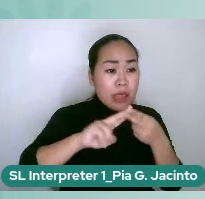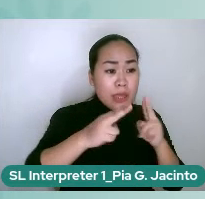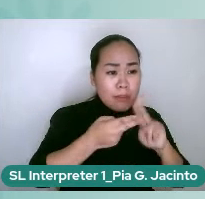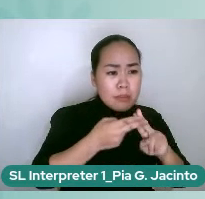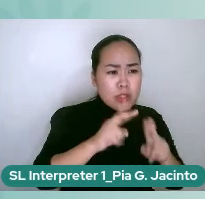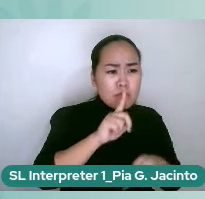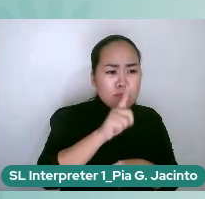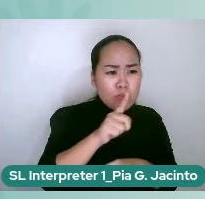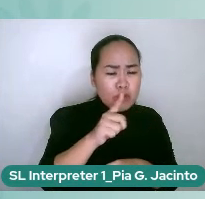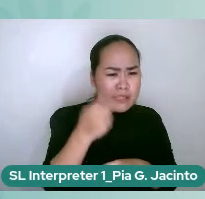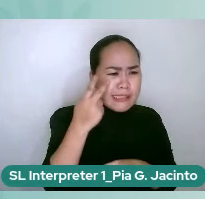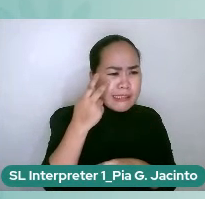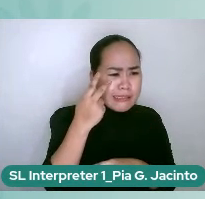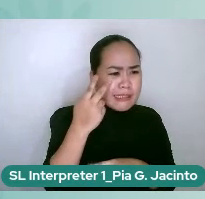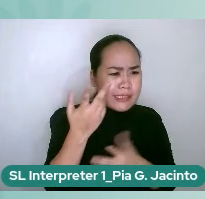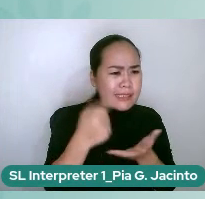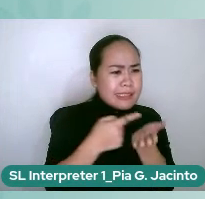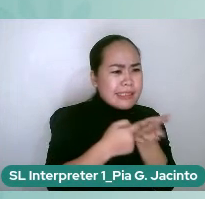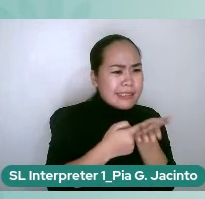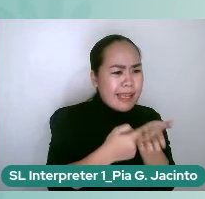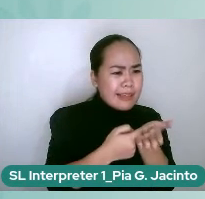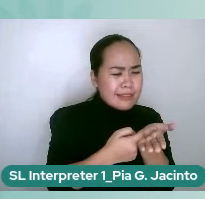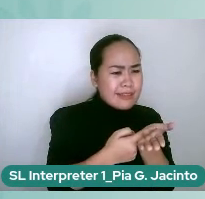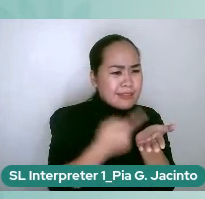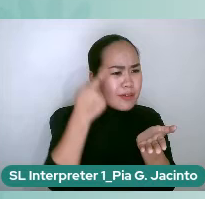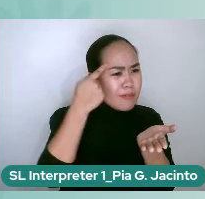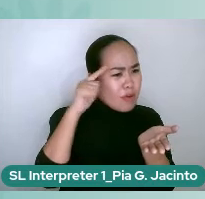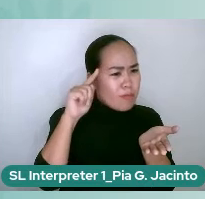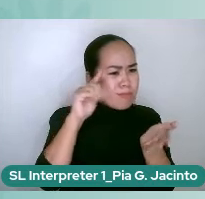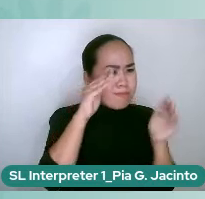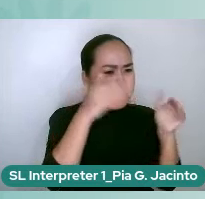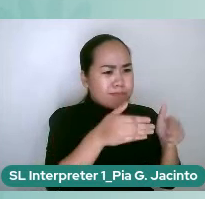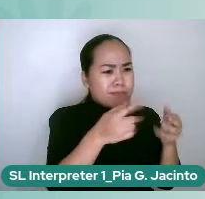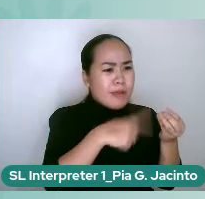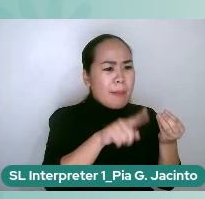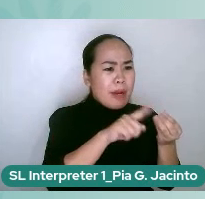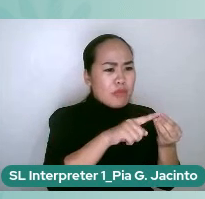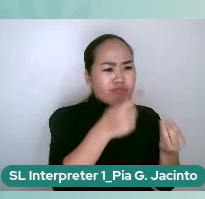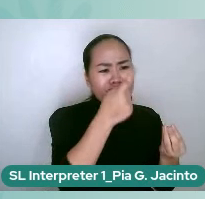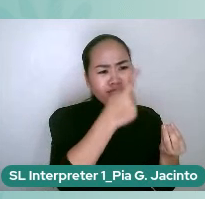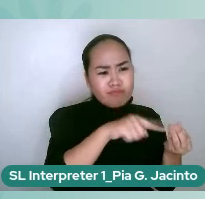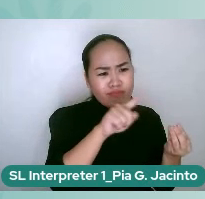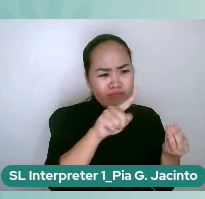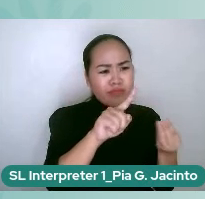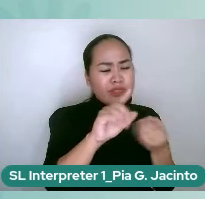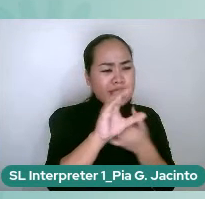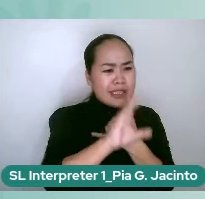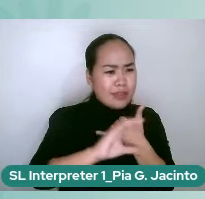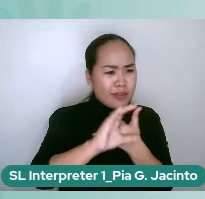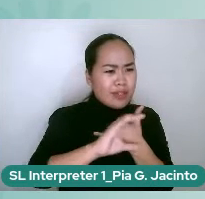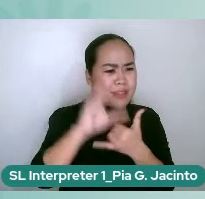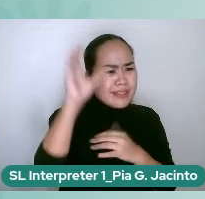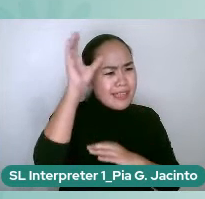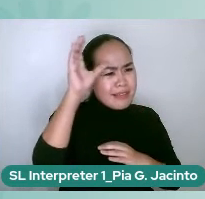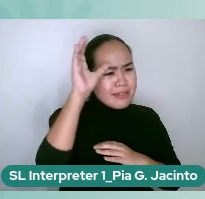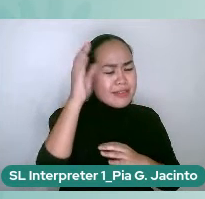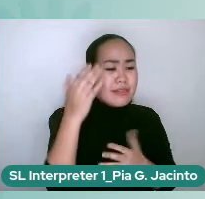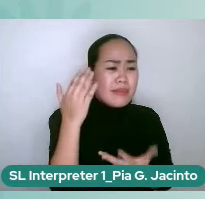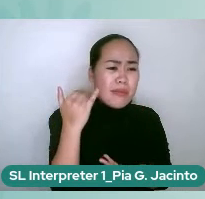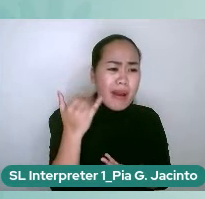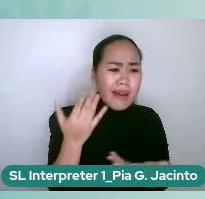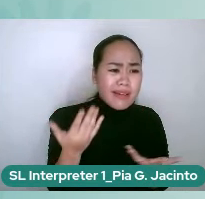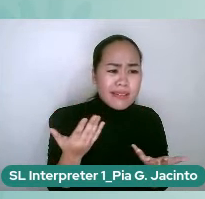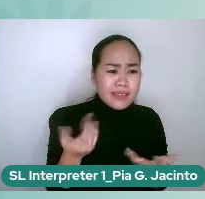as we look forward to discuss the target for cervical cancer elimination shortly. And what about death? We know